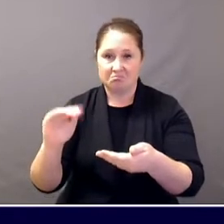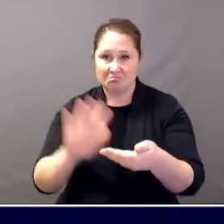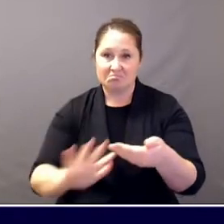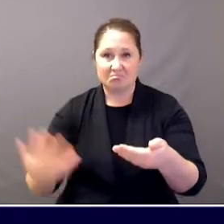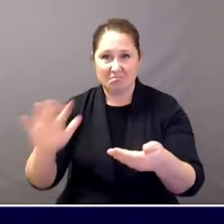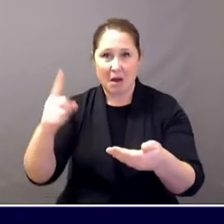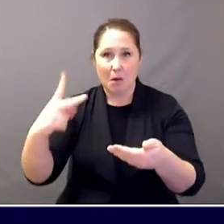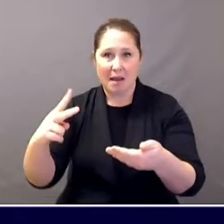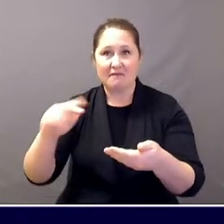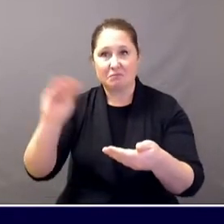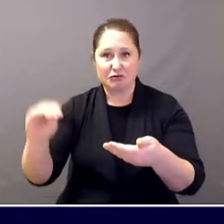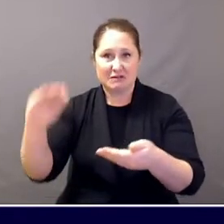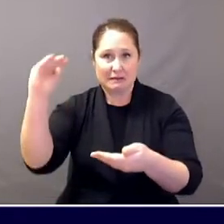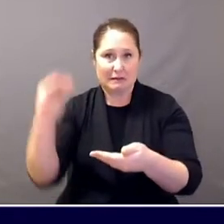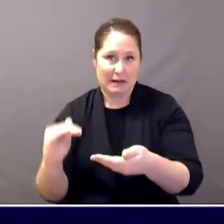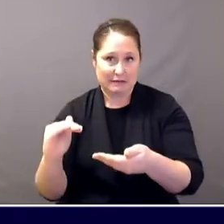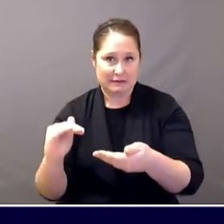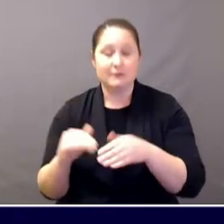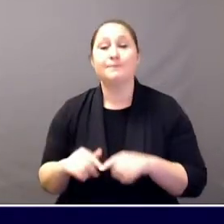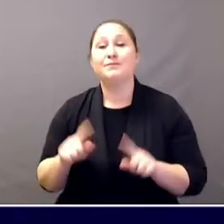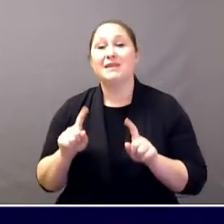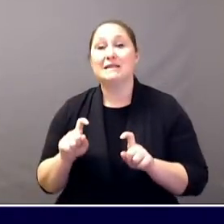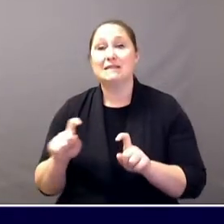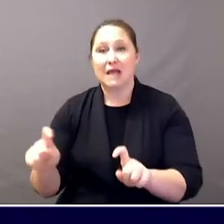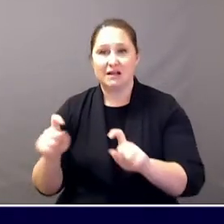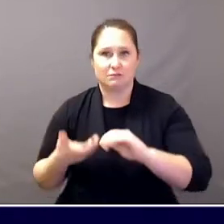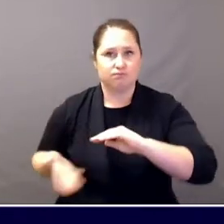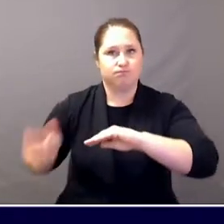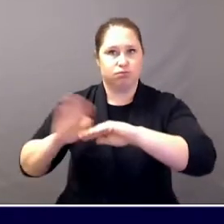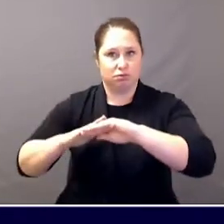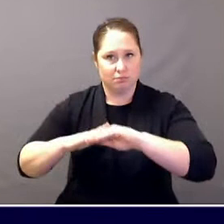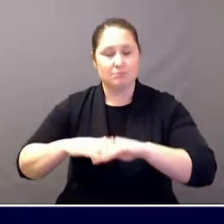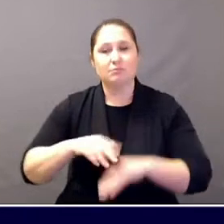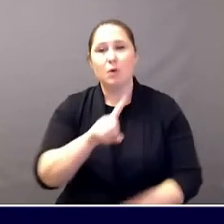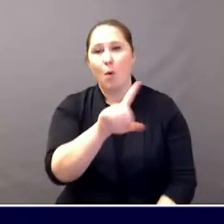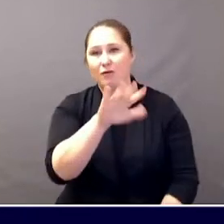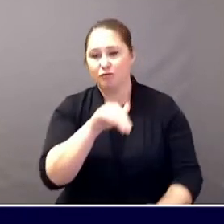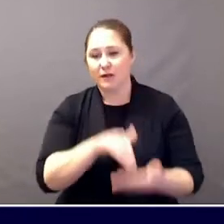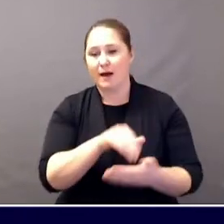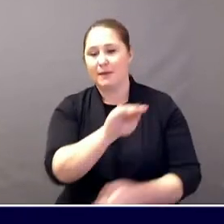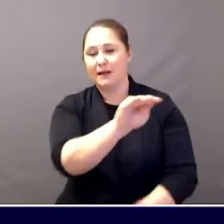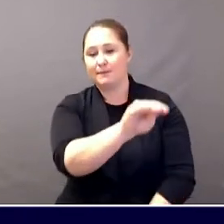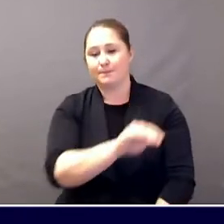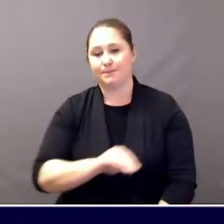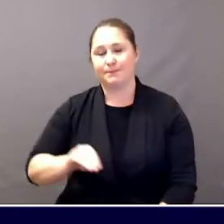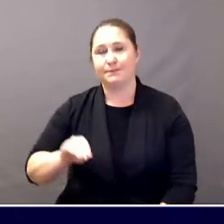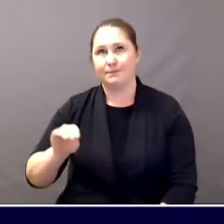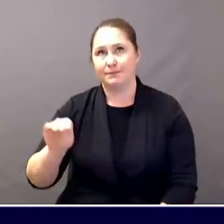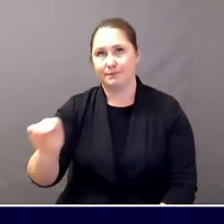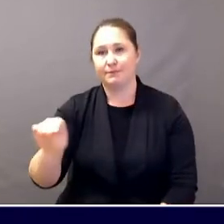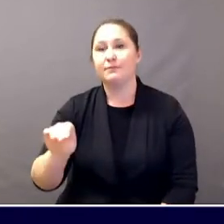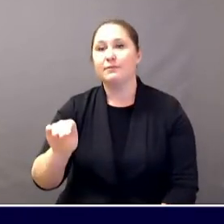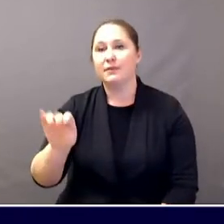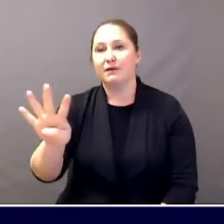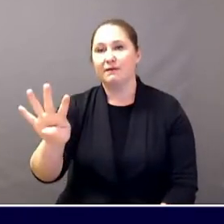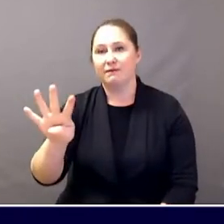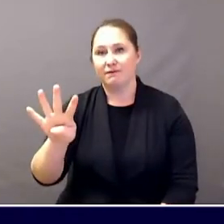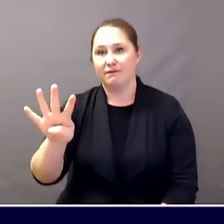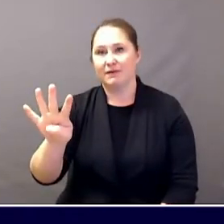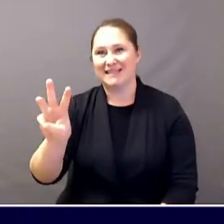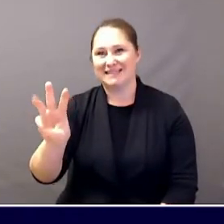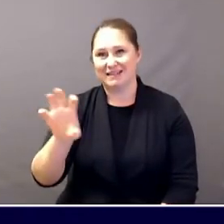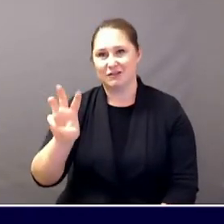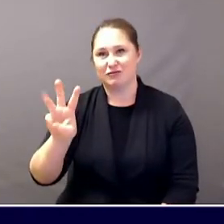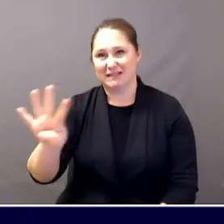and testing volume has rebounded just in that incubation period. Finally, a few notes on where we stand